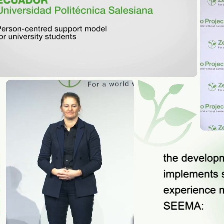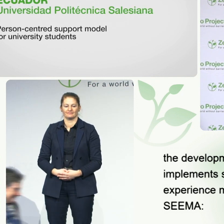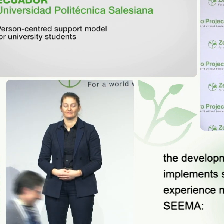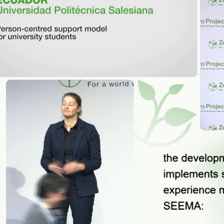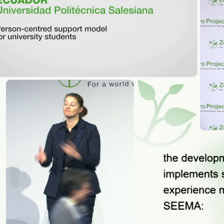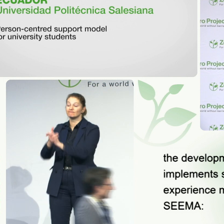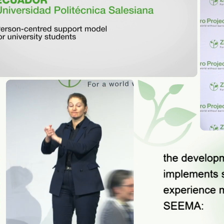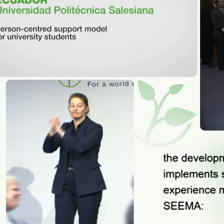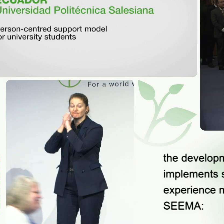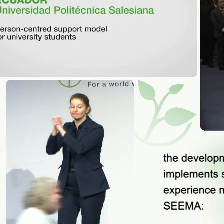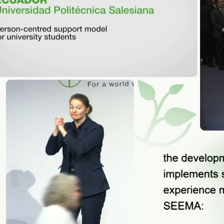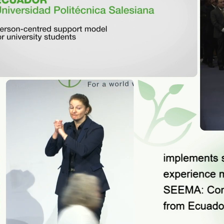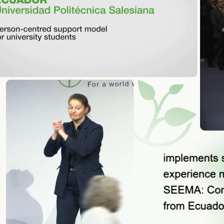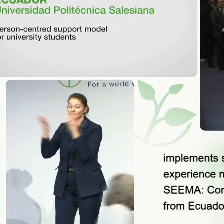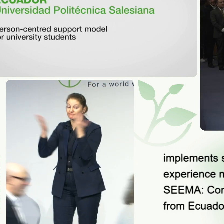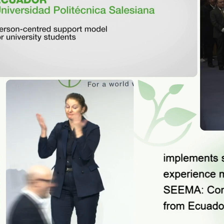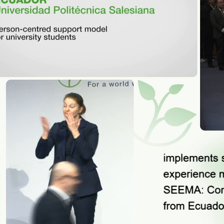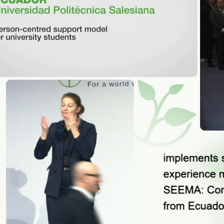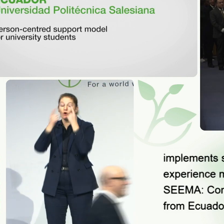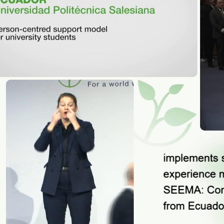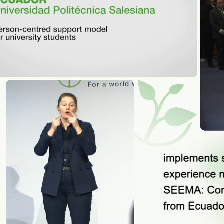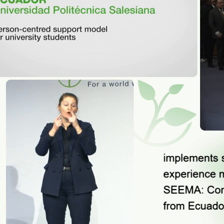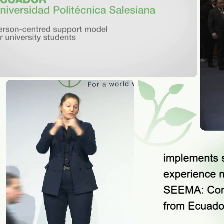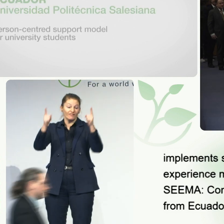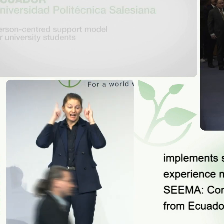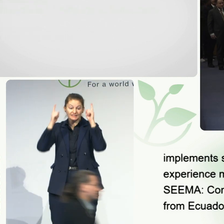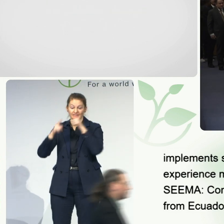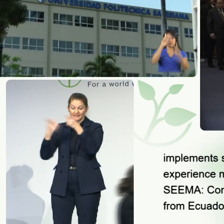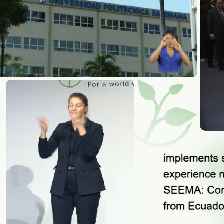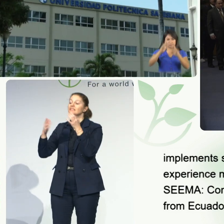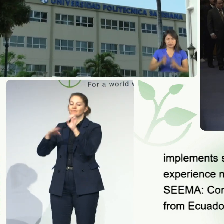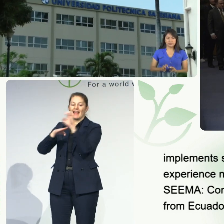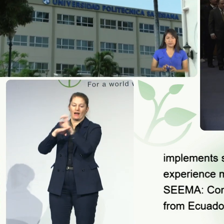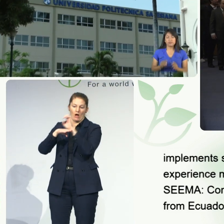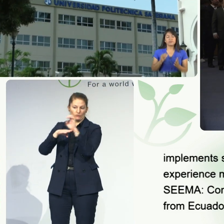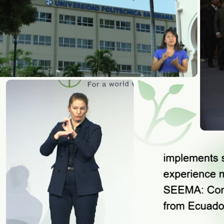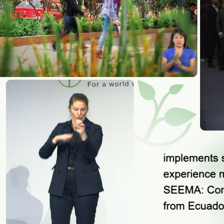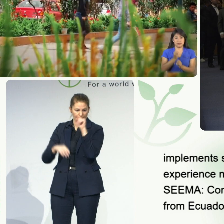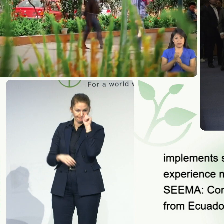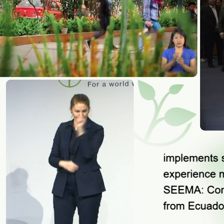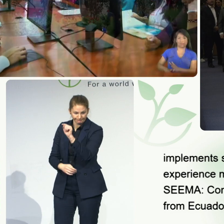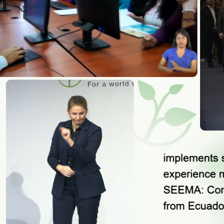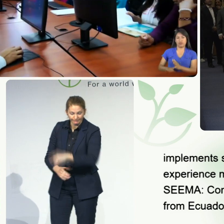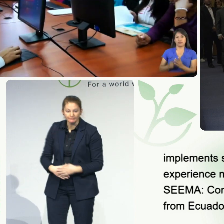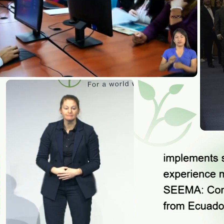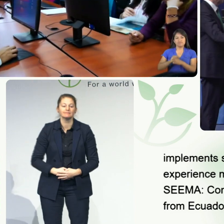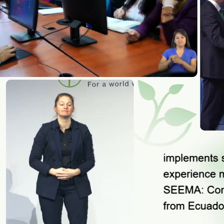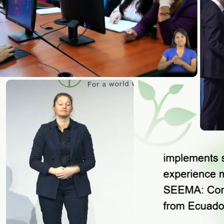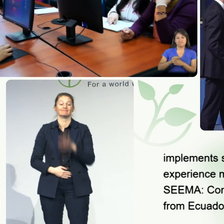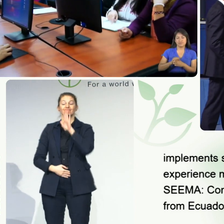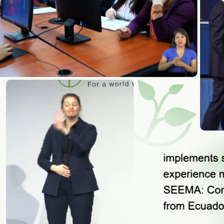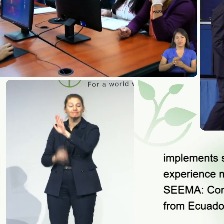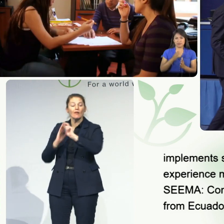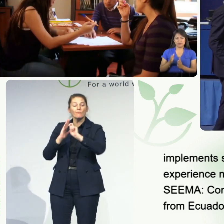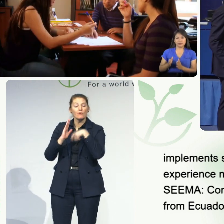Congratulations to Universidad Politécnica Salesiana from Ecuador. In their educational inclusion project,